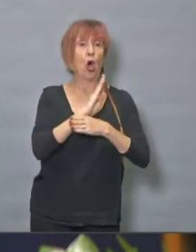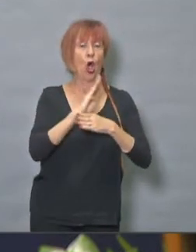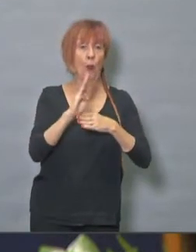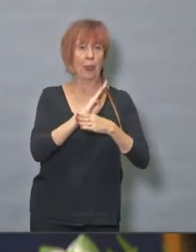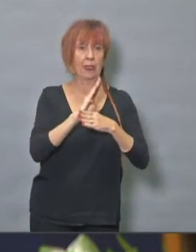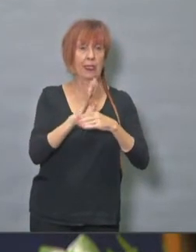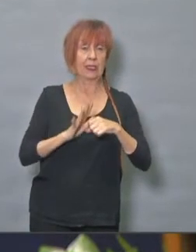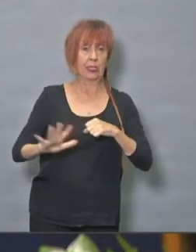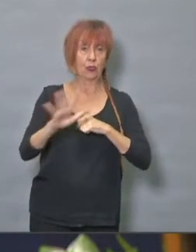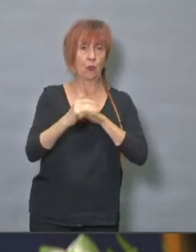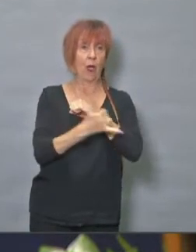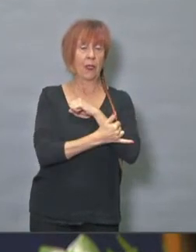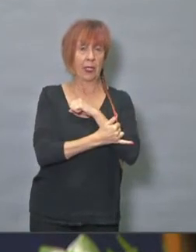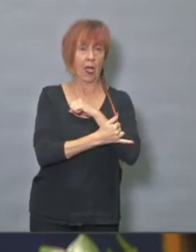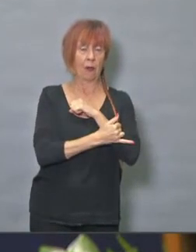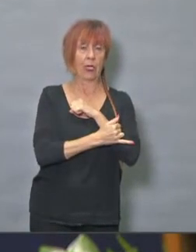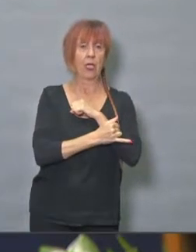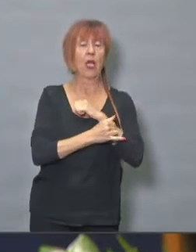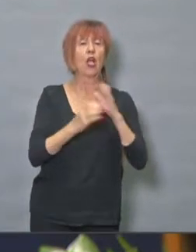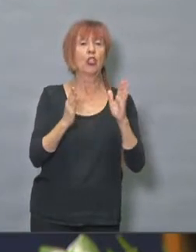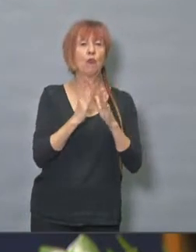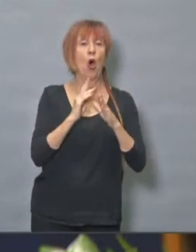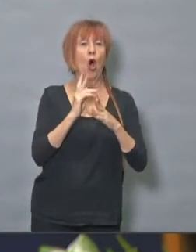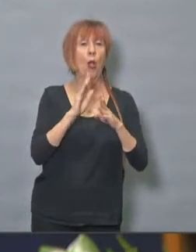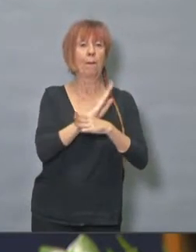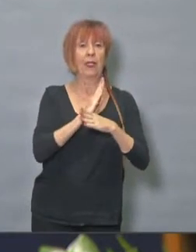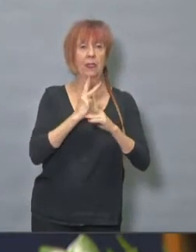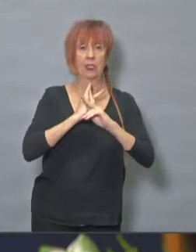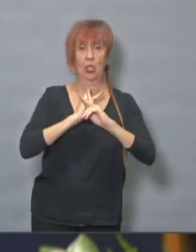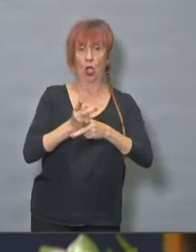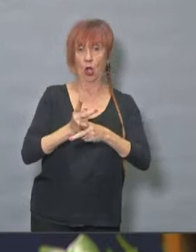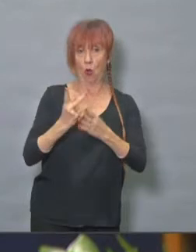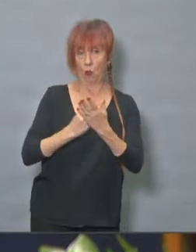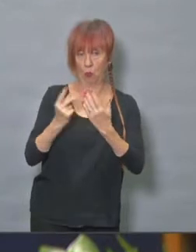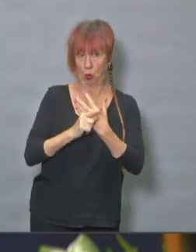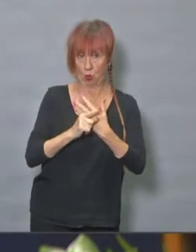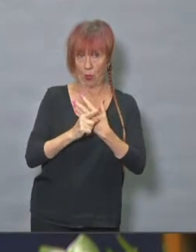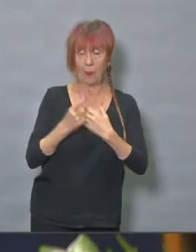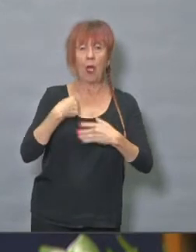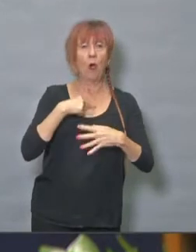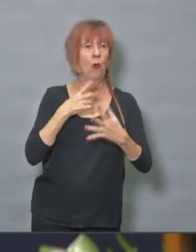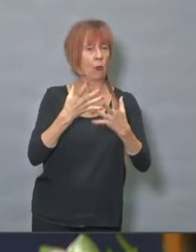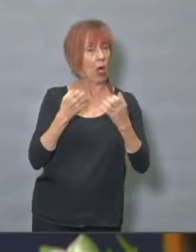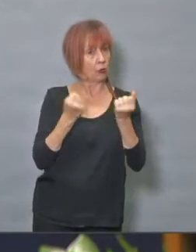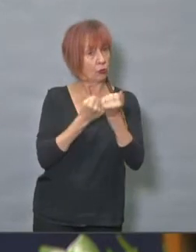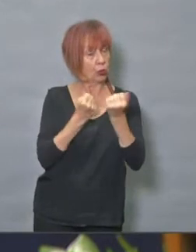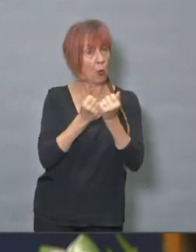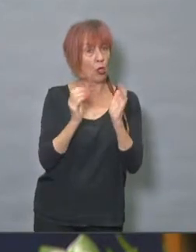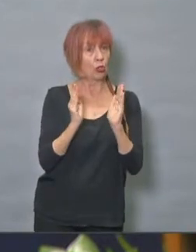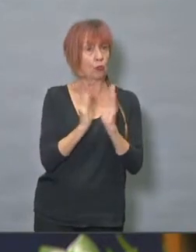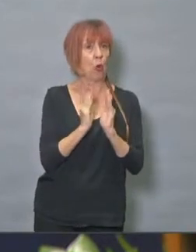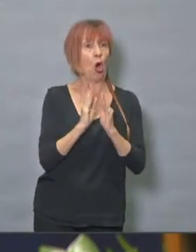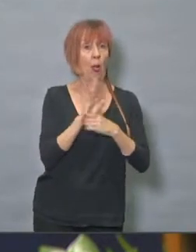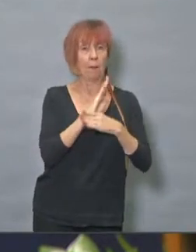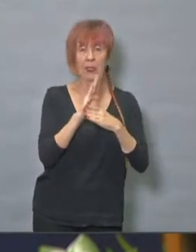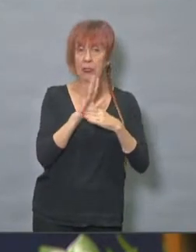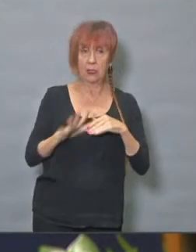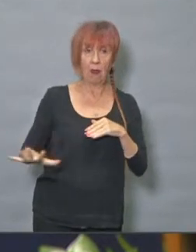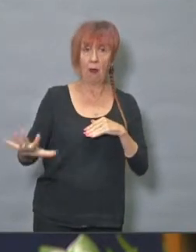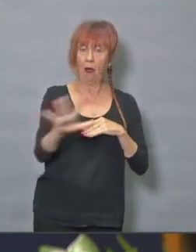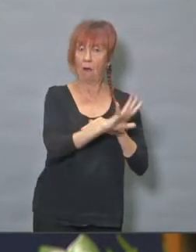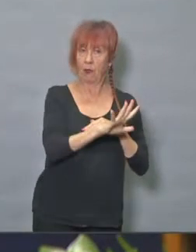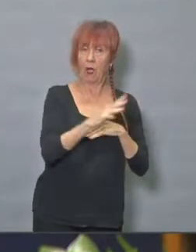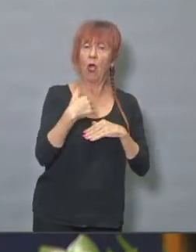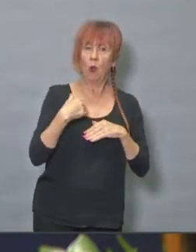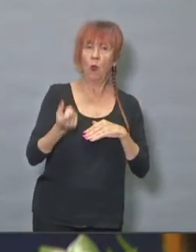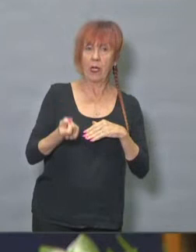Loan Program. We are working diligently to support small businesses wherever we can. We recognize that every person